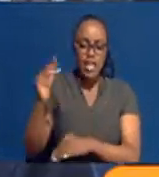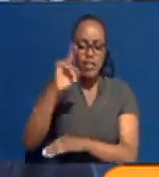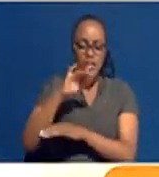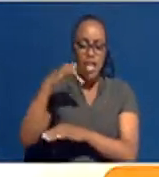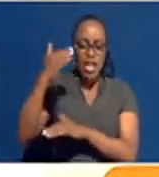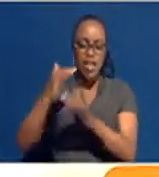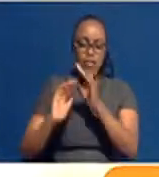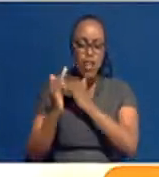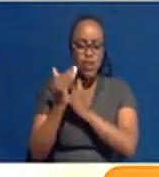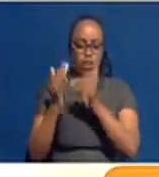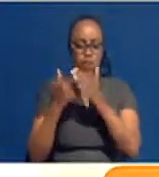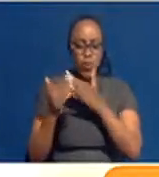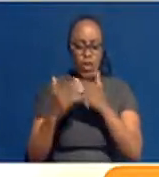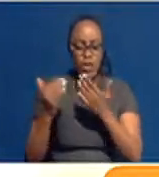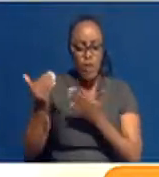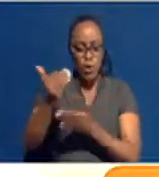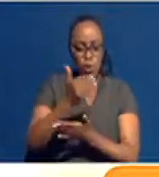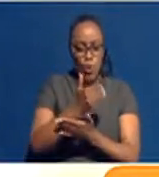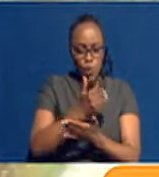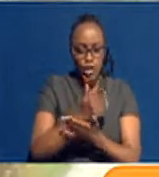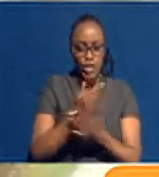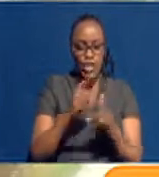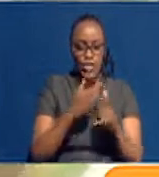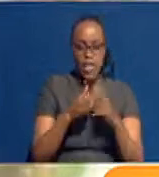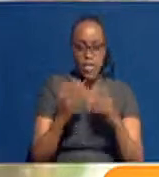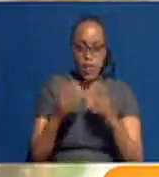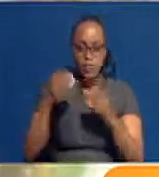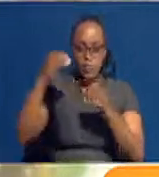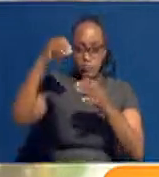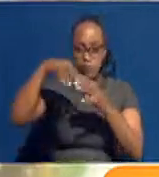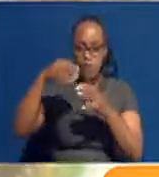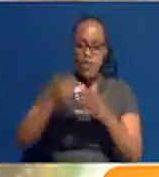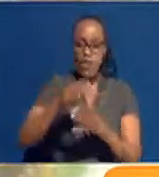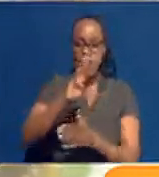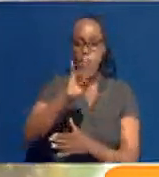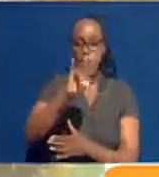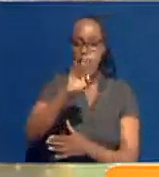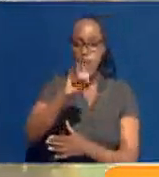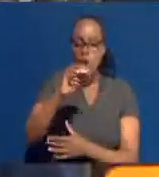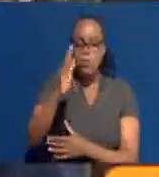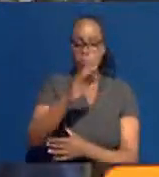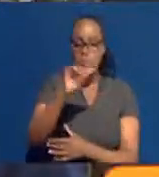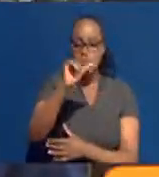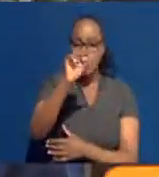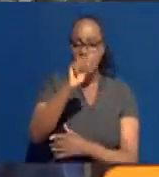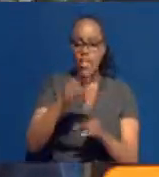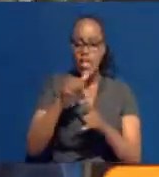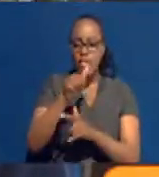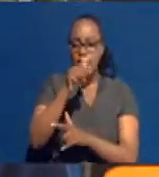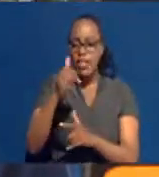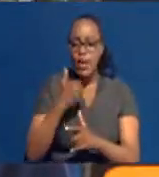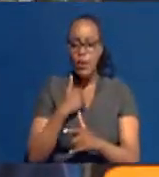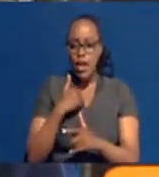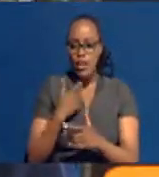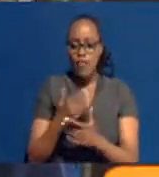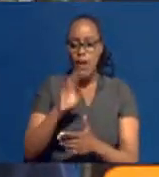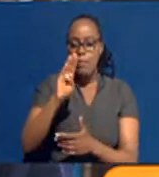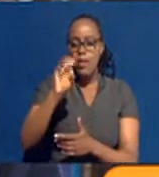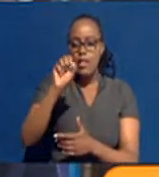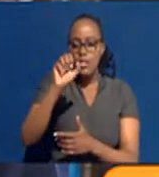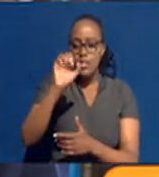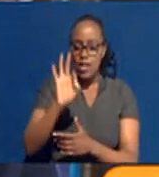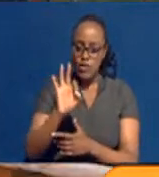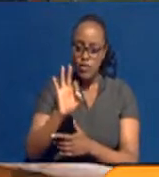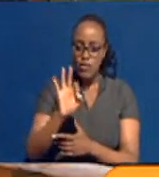morning. Whatever we collect, we feed it in our biogas. And the extra we feed BSF, black